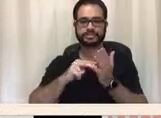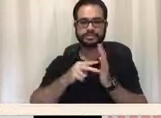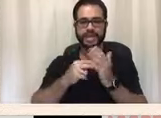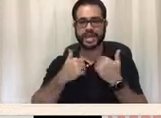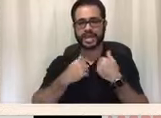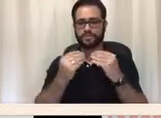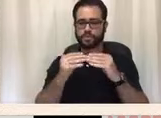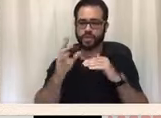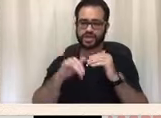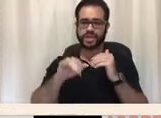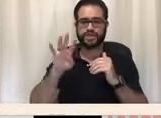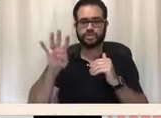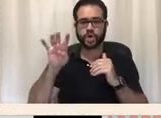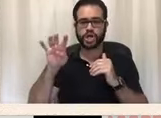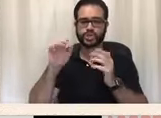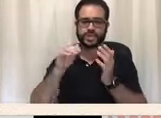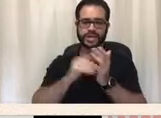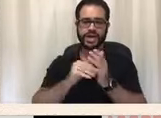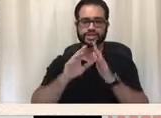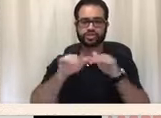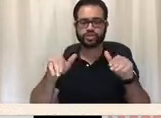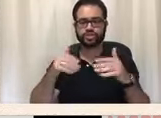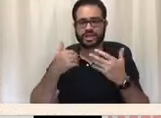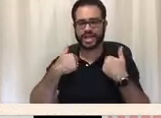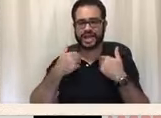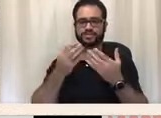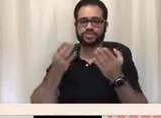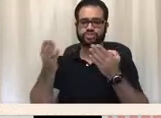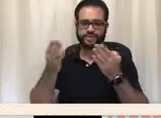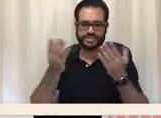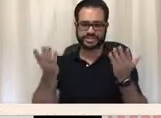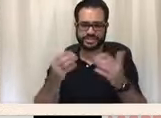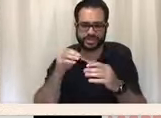kiddos that are receiving services in the state of Florida.